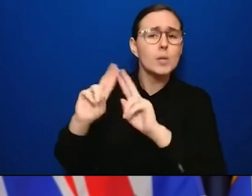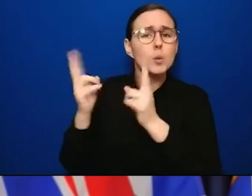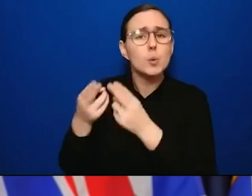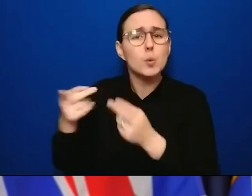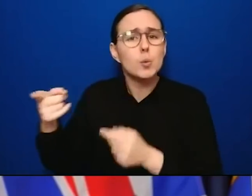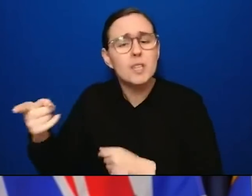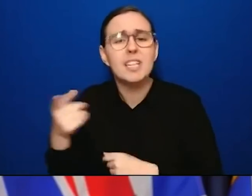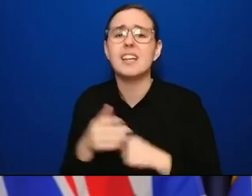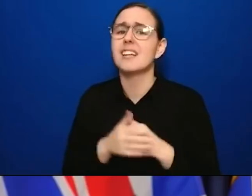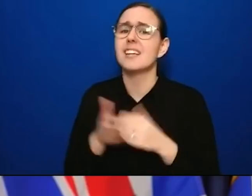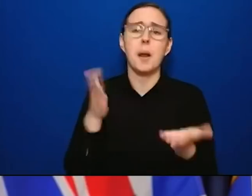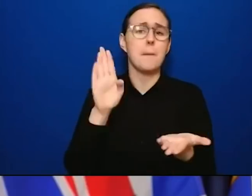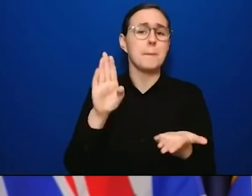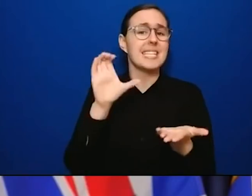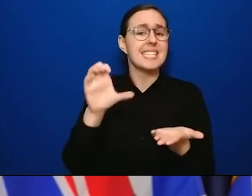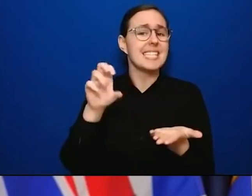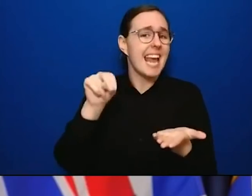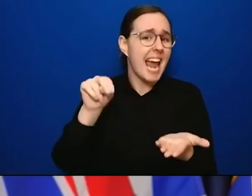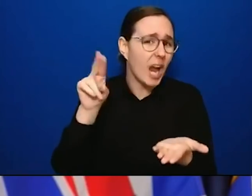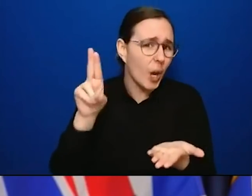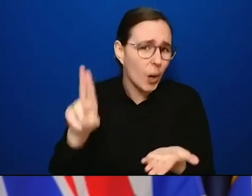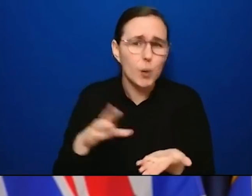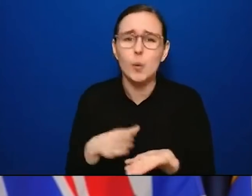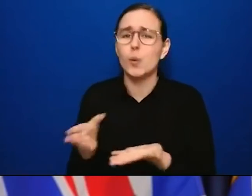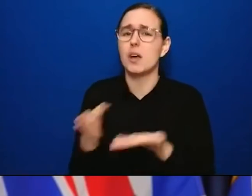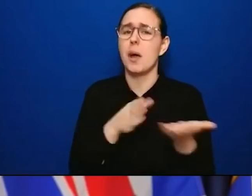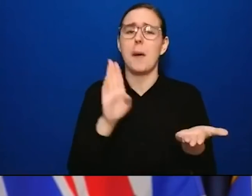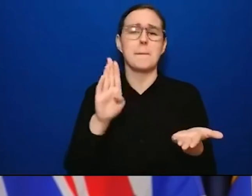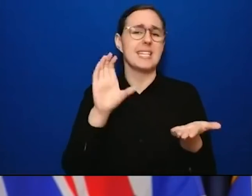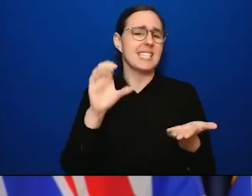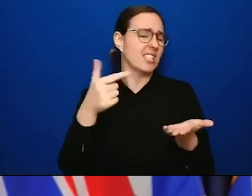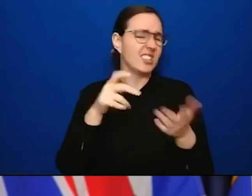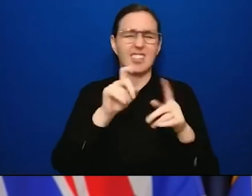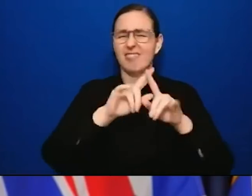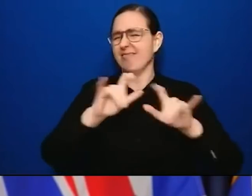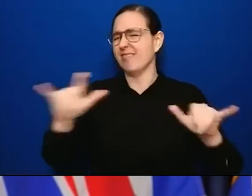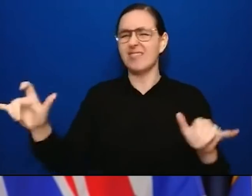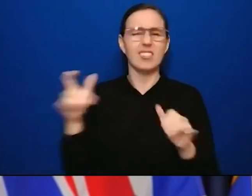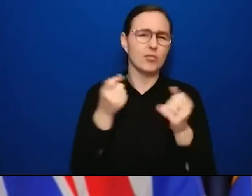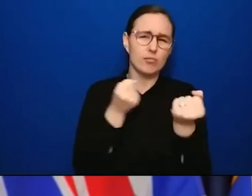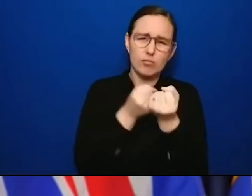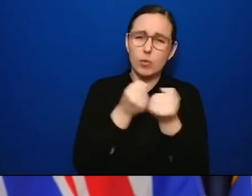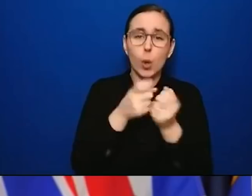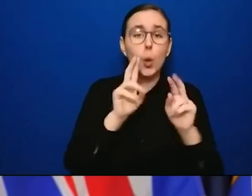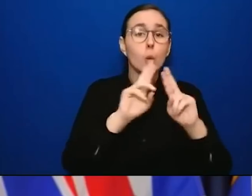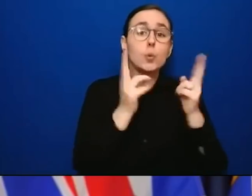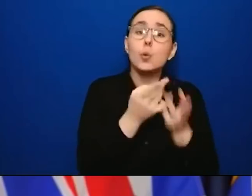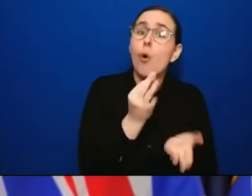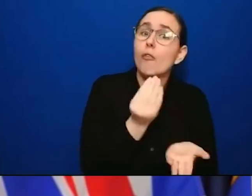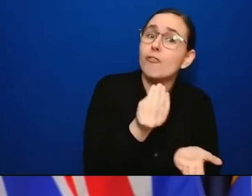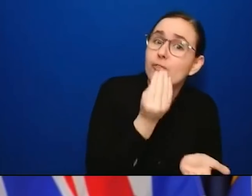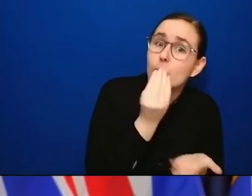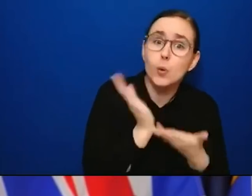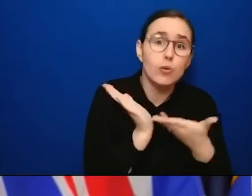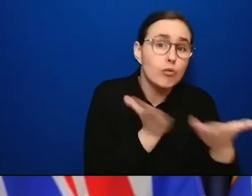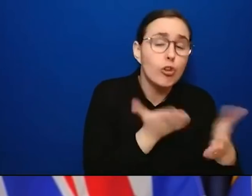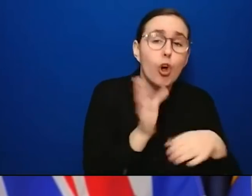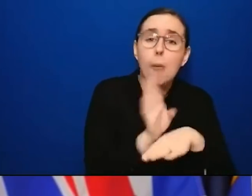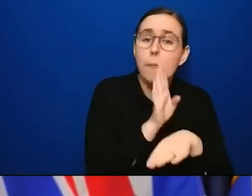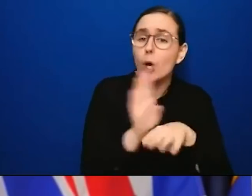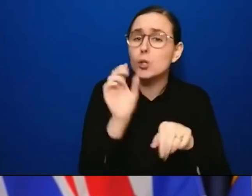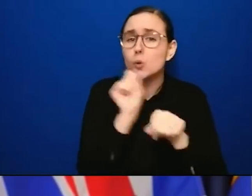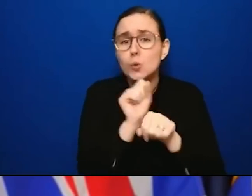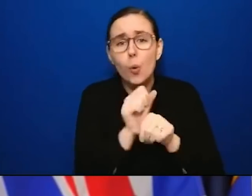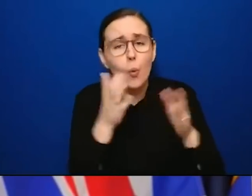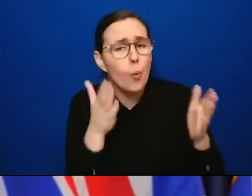of BC, the Union of Food, the UFCW, Union of Food and Commercial Workers, and others who are significant